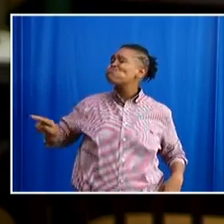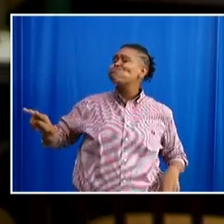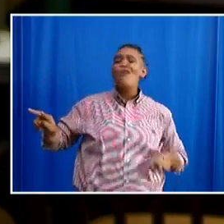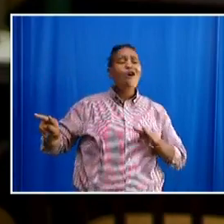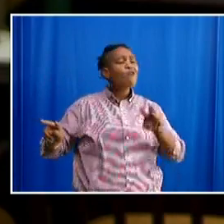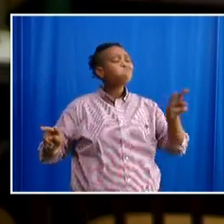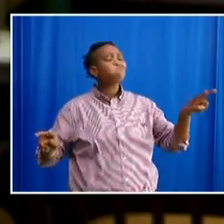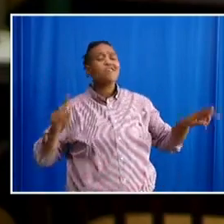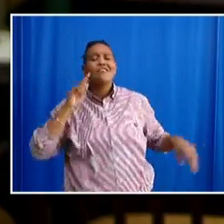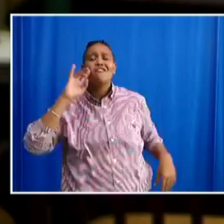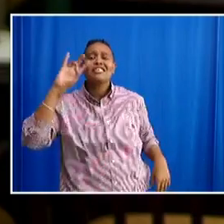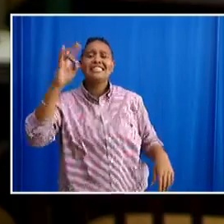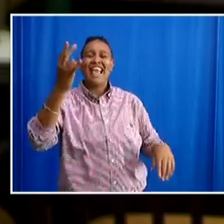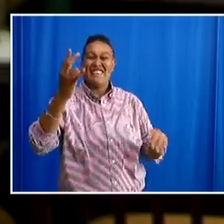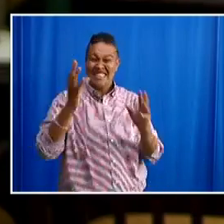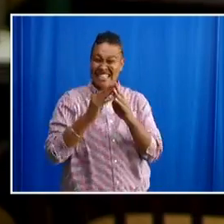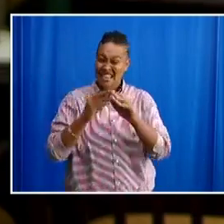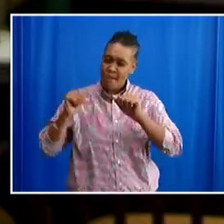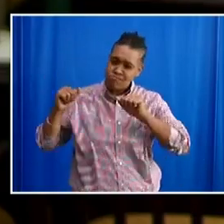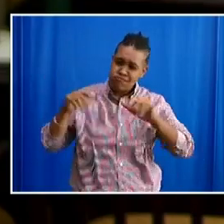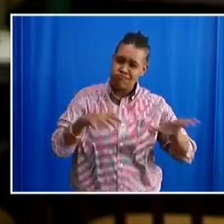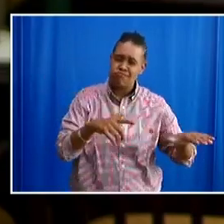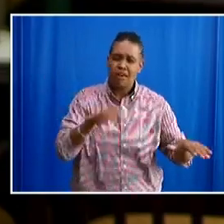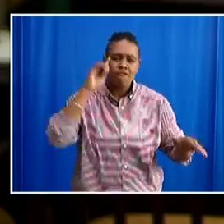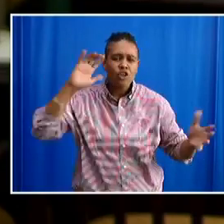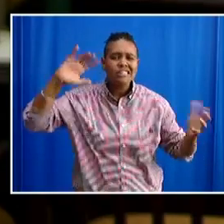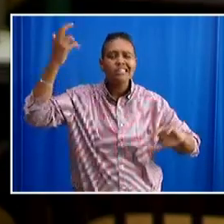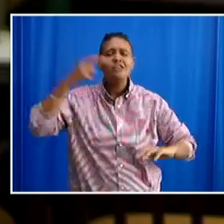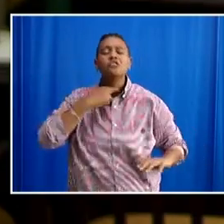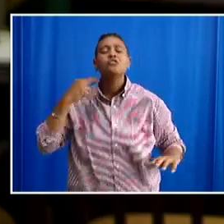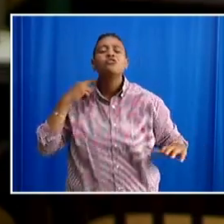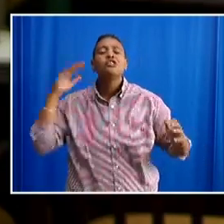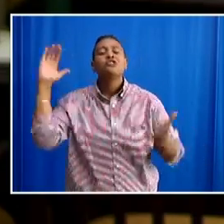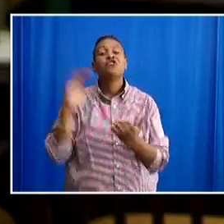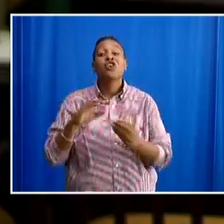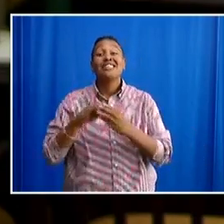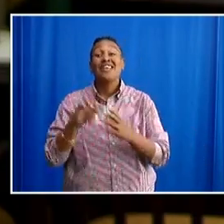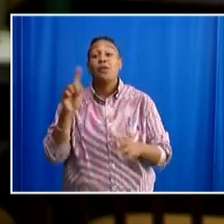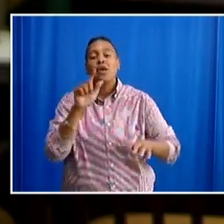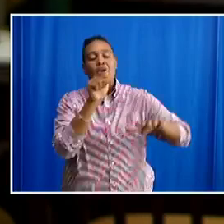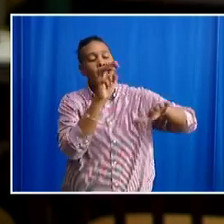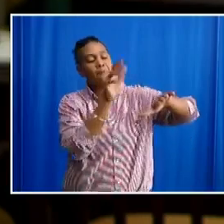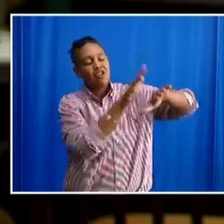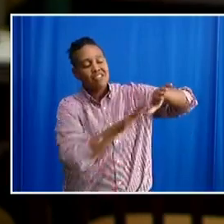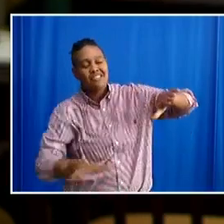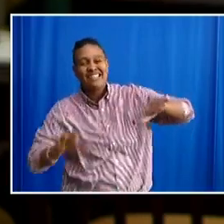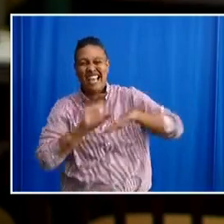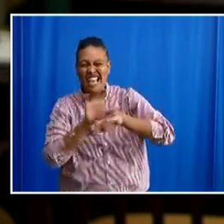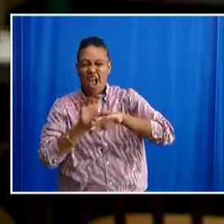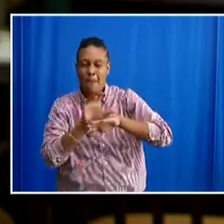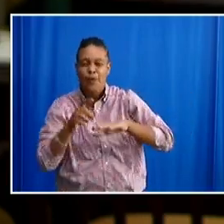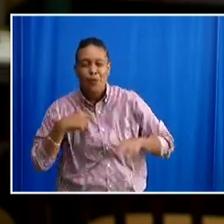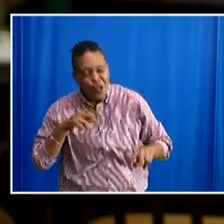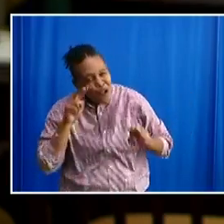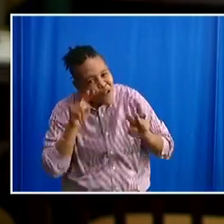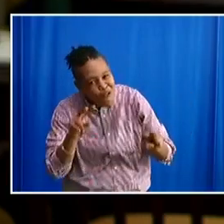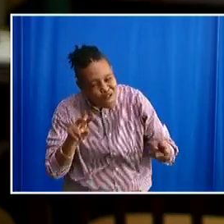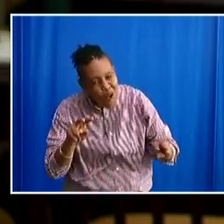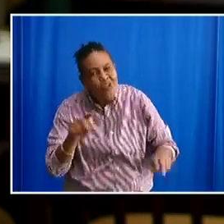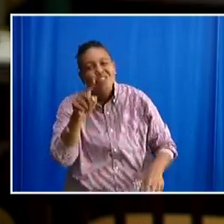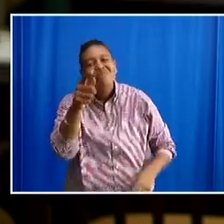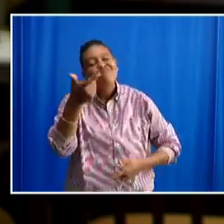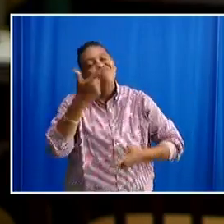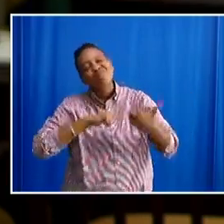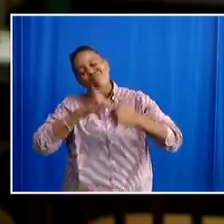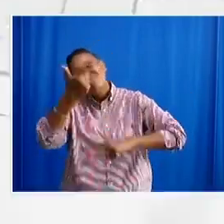for the 7th Regional Platform for Disaster Risk Reduction in the Americas and the Caribbean. We look forward to the